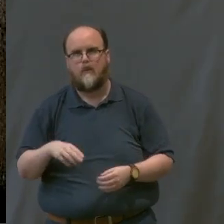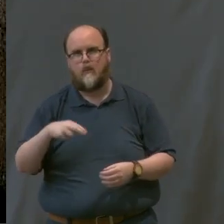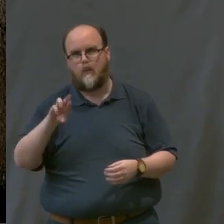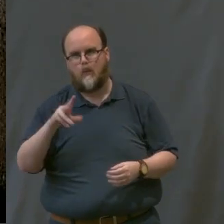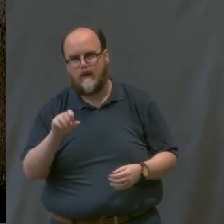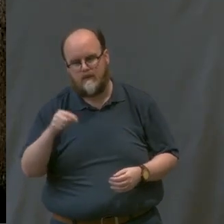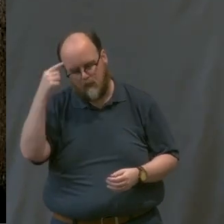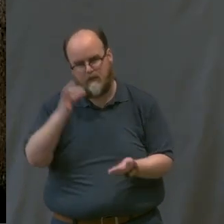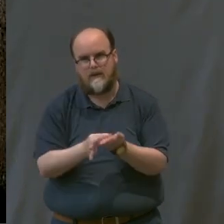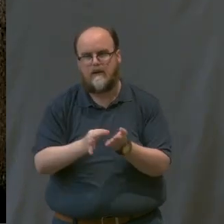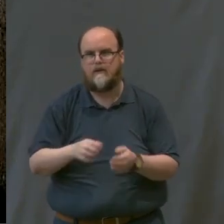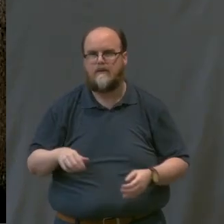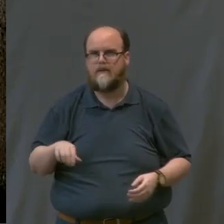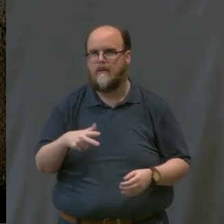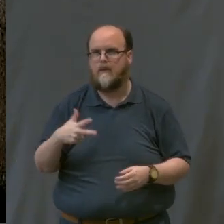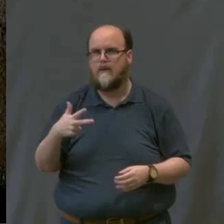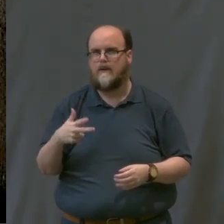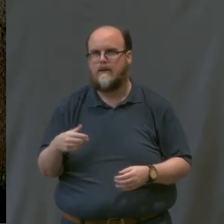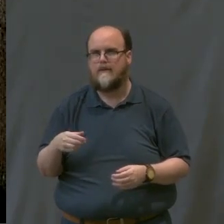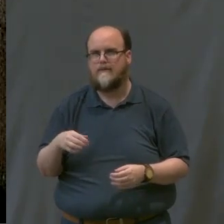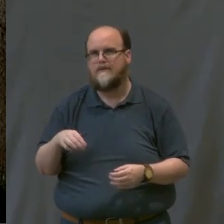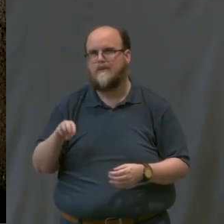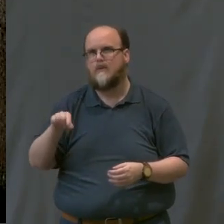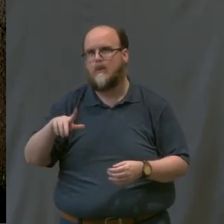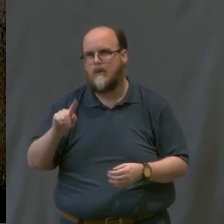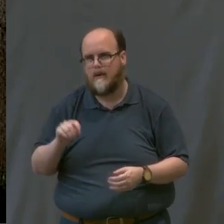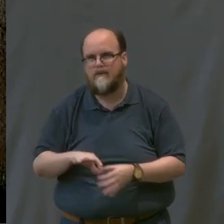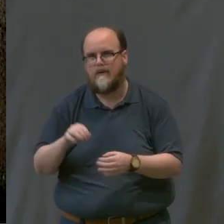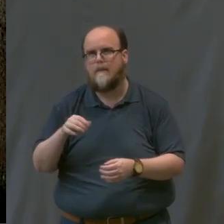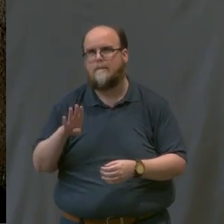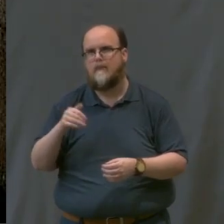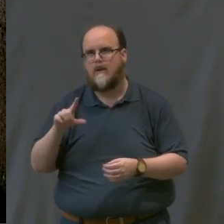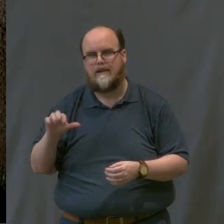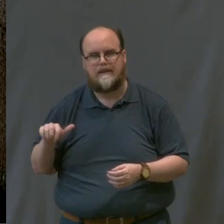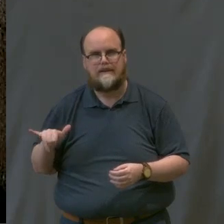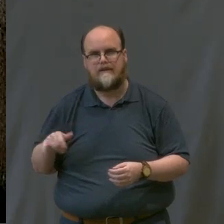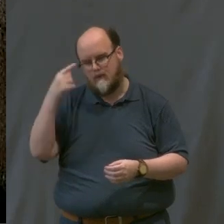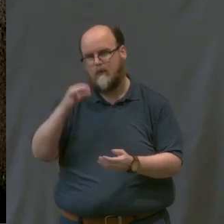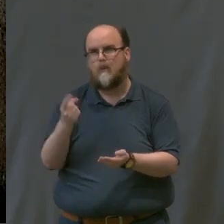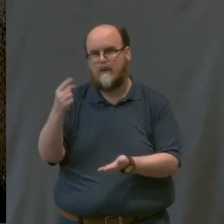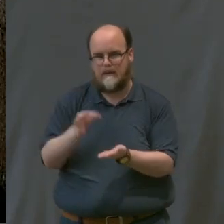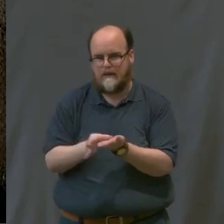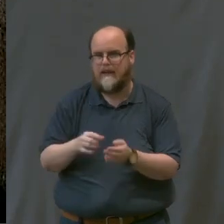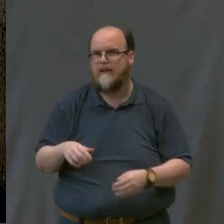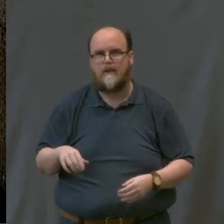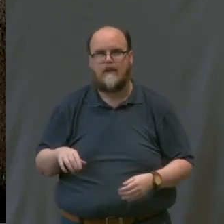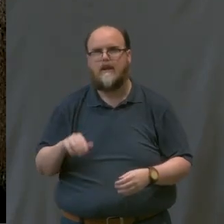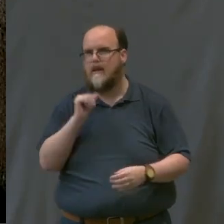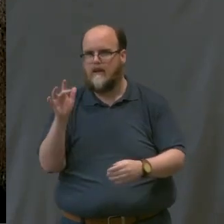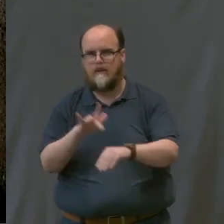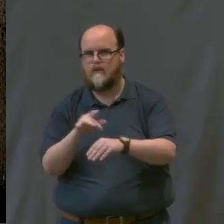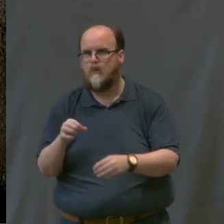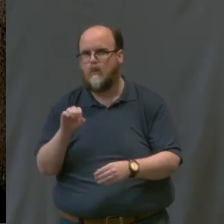denarius, and do not harm the oil and the wine." When he opened the 4th seal, I heard the